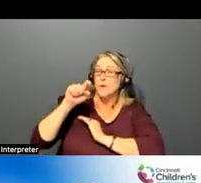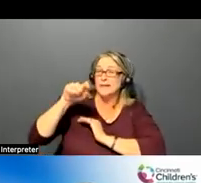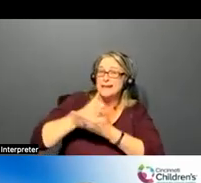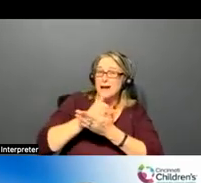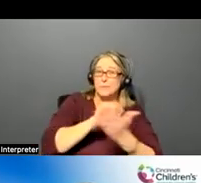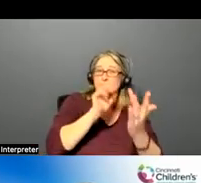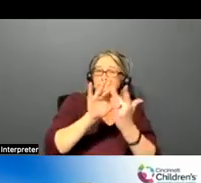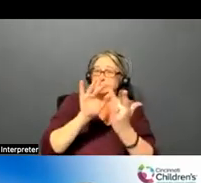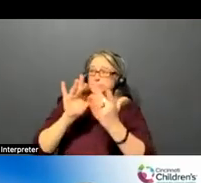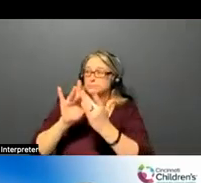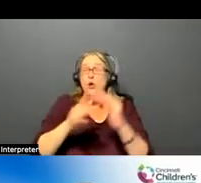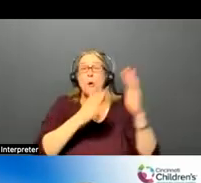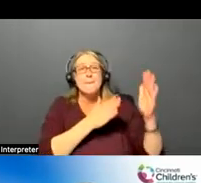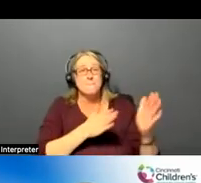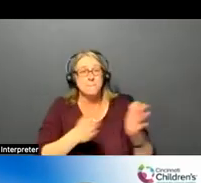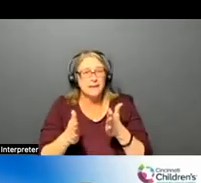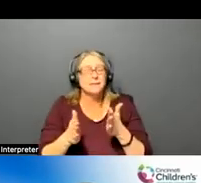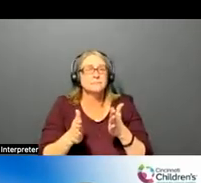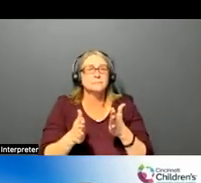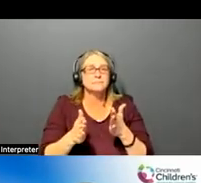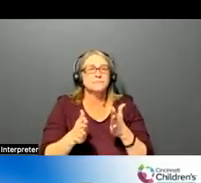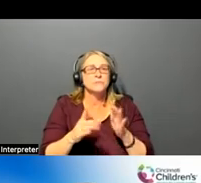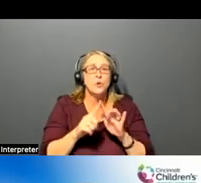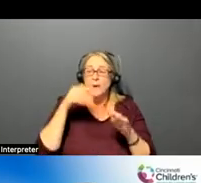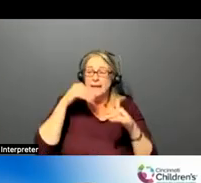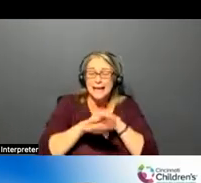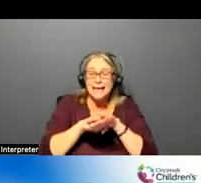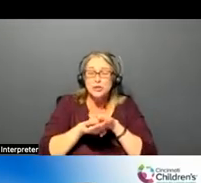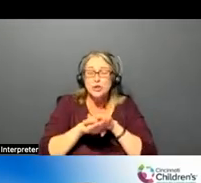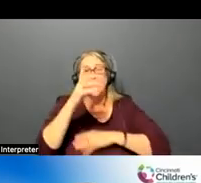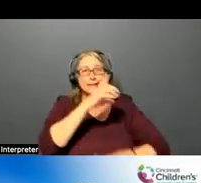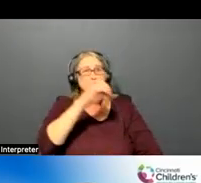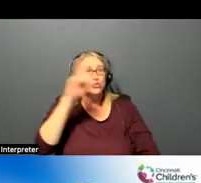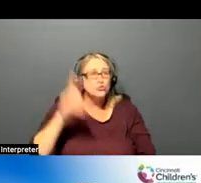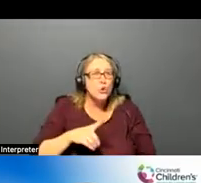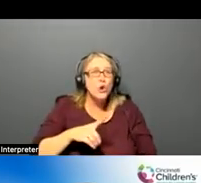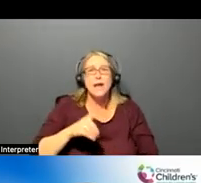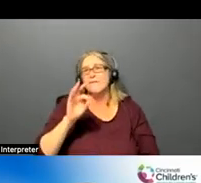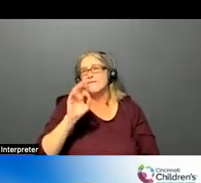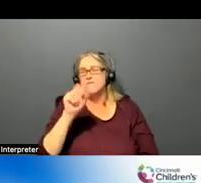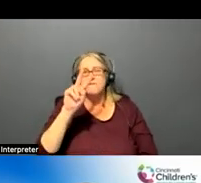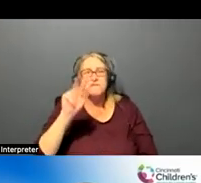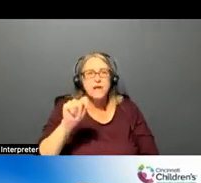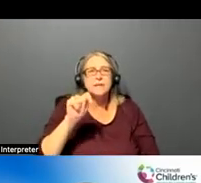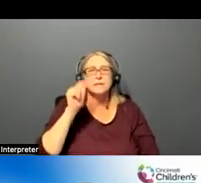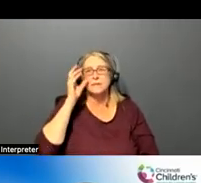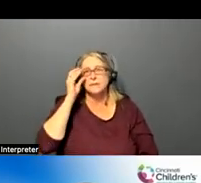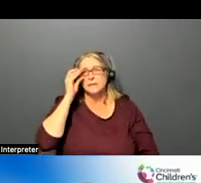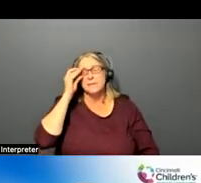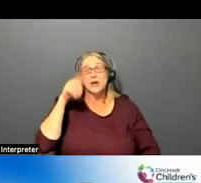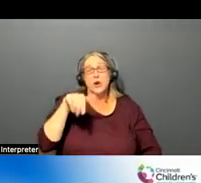going to, you know, the urban areas, like there's, you know, Detroit, you know, it's Flint, there's so many, and there are SILs in